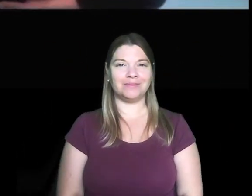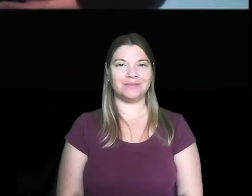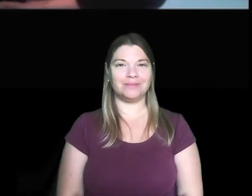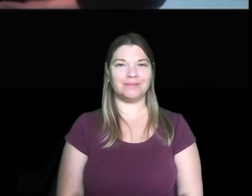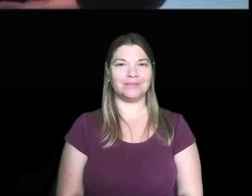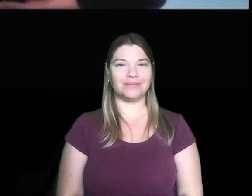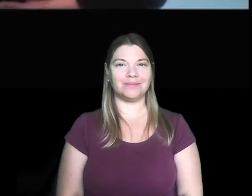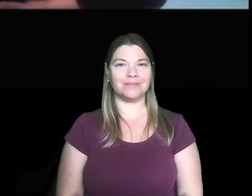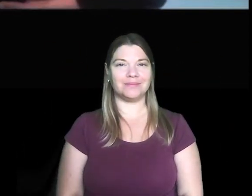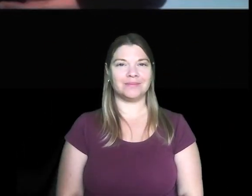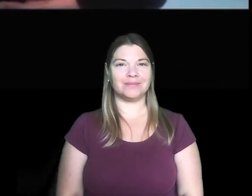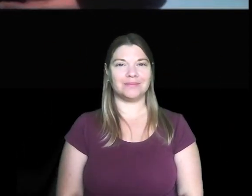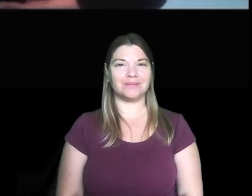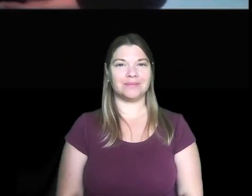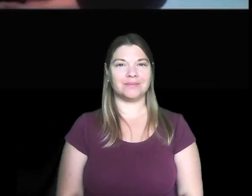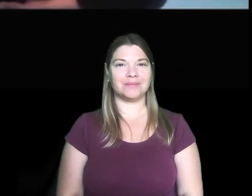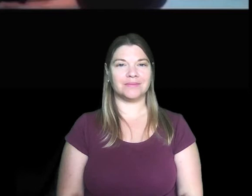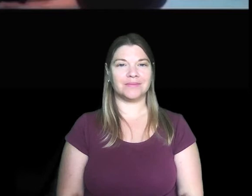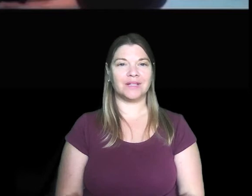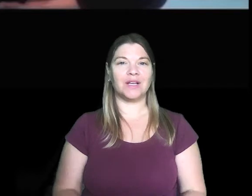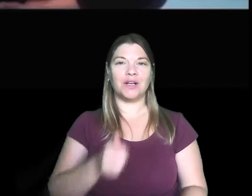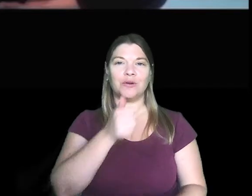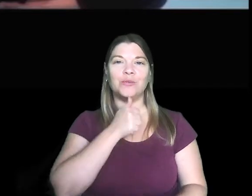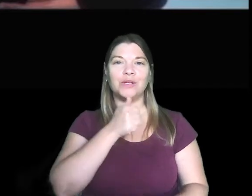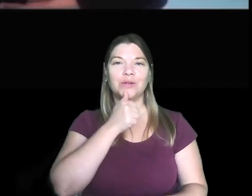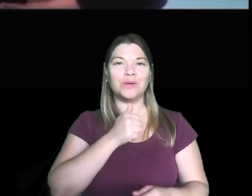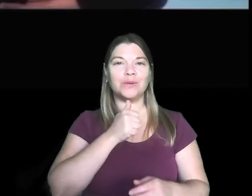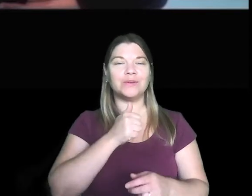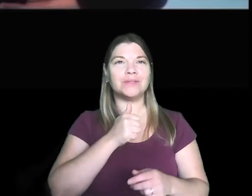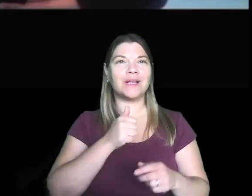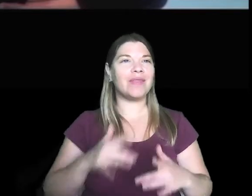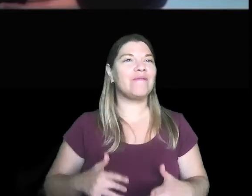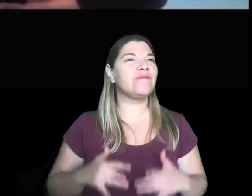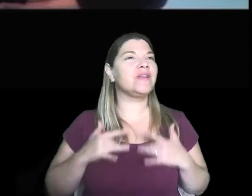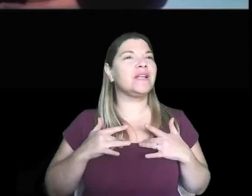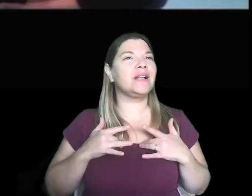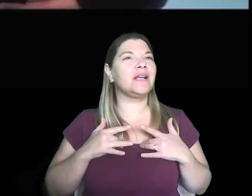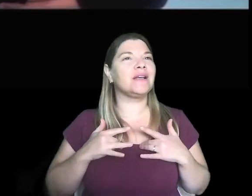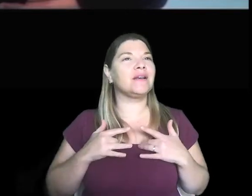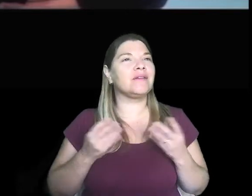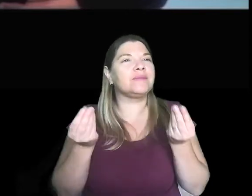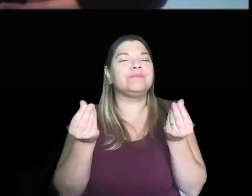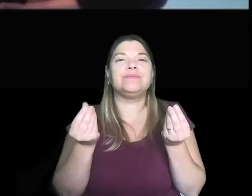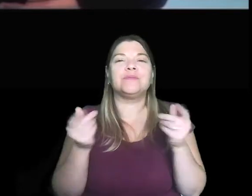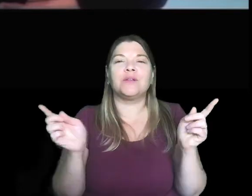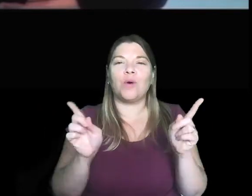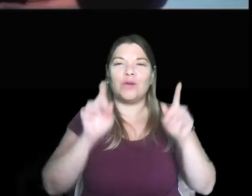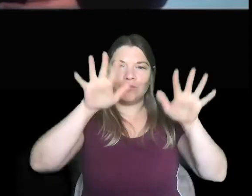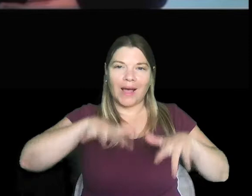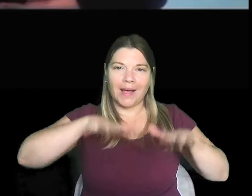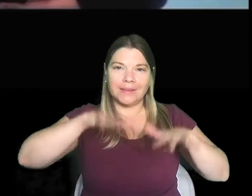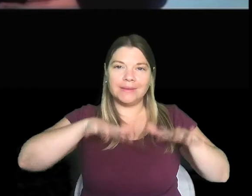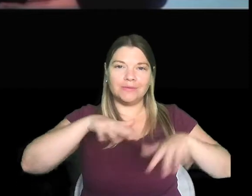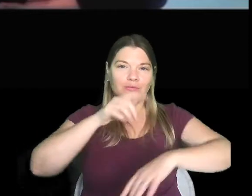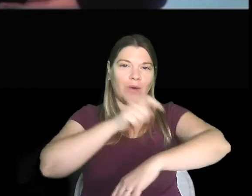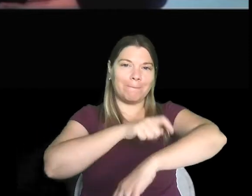We'll be using the sensations of raindrops. Linzy and Alice wiggle their fingertips in the air in front and around